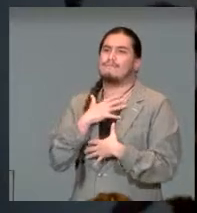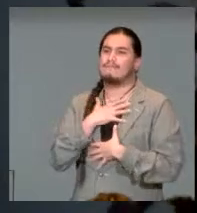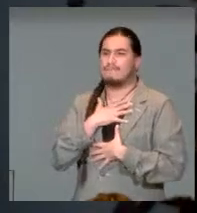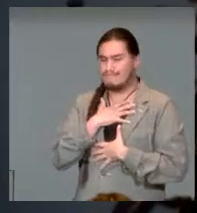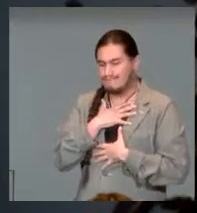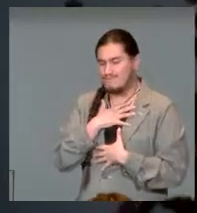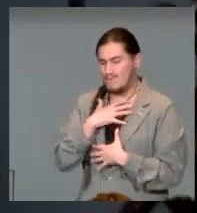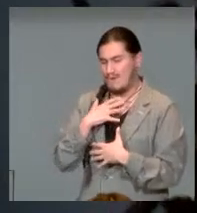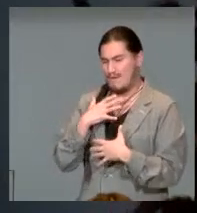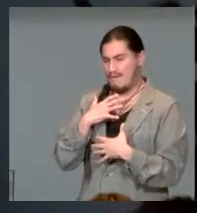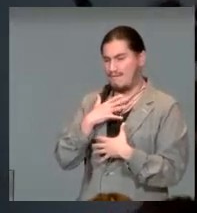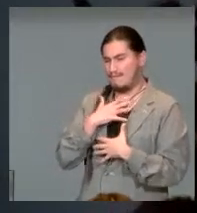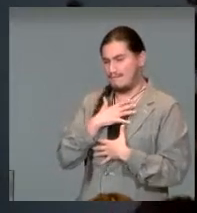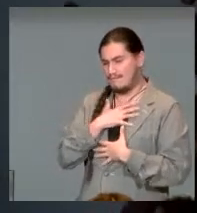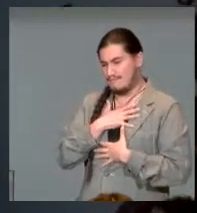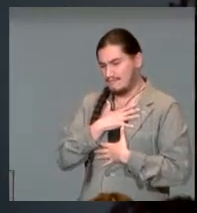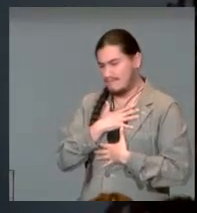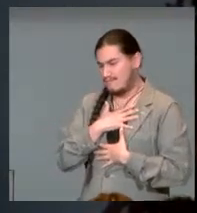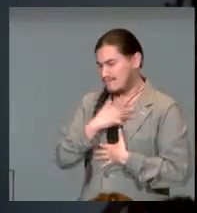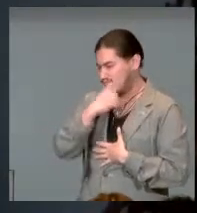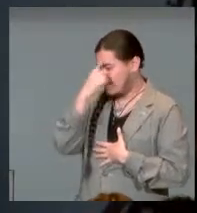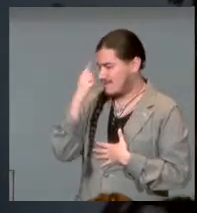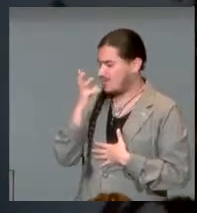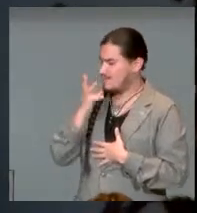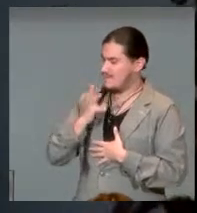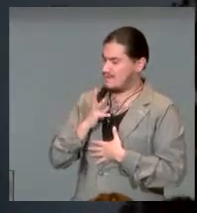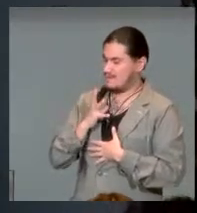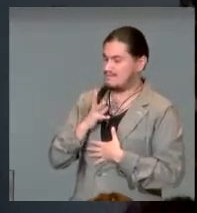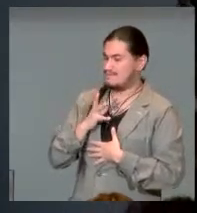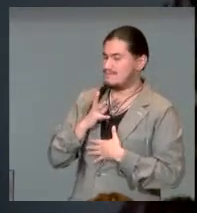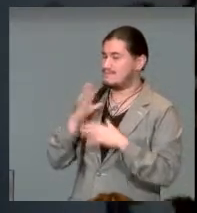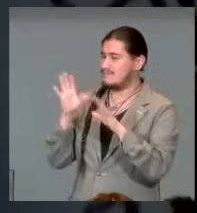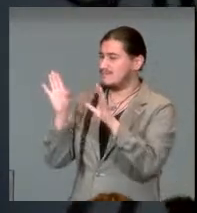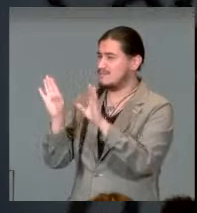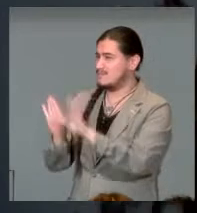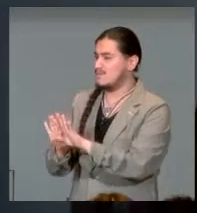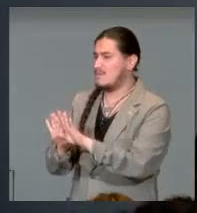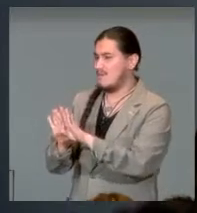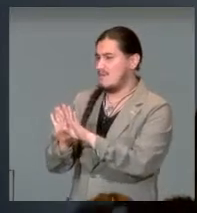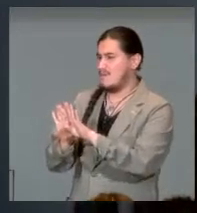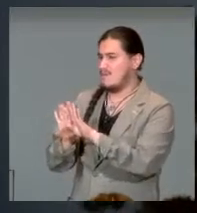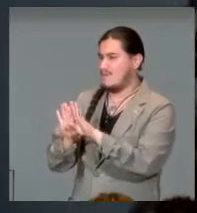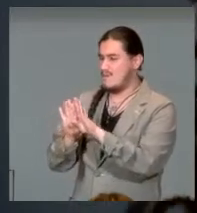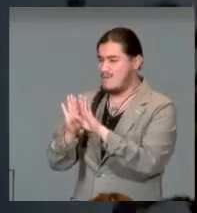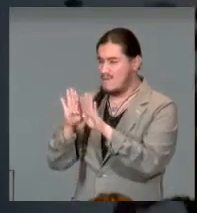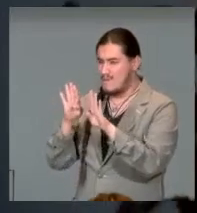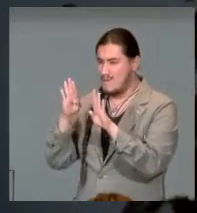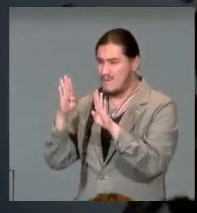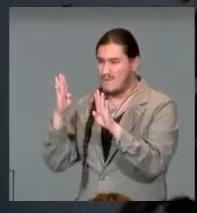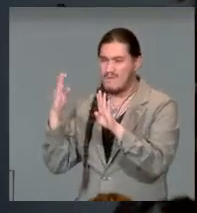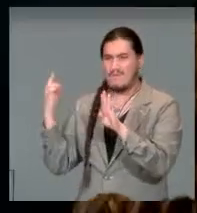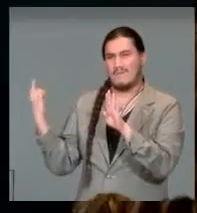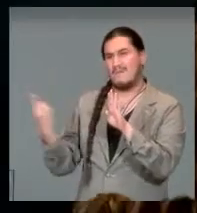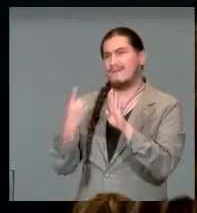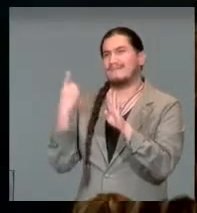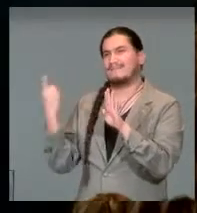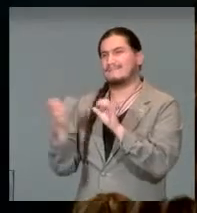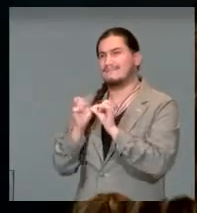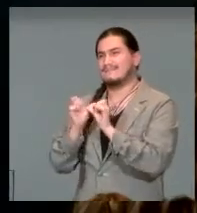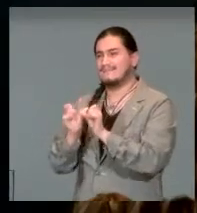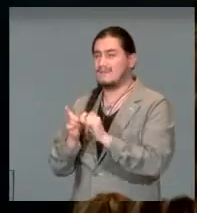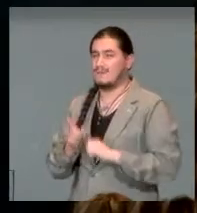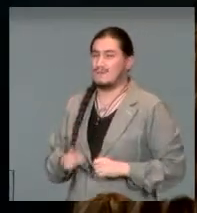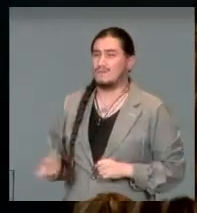the breath, black woman, the door is always open, and